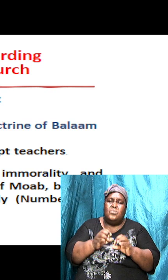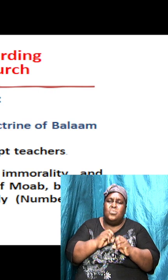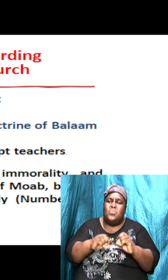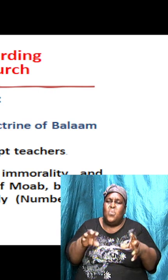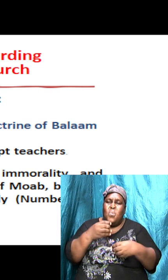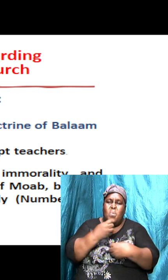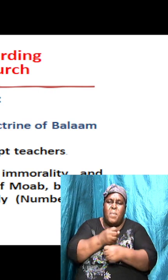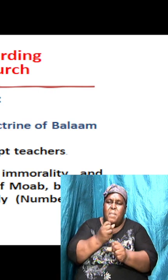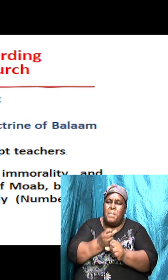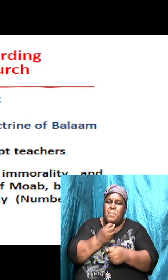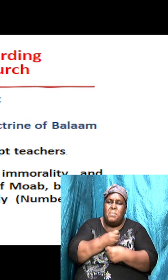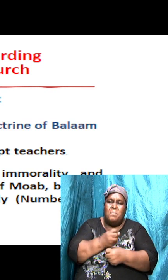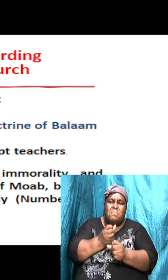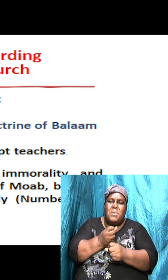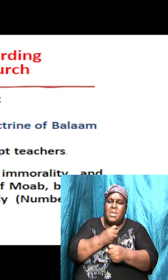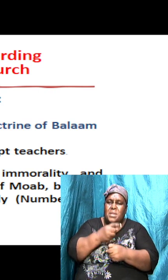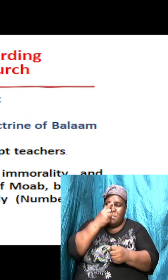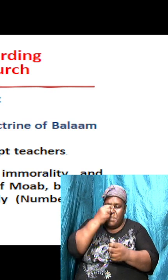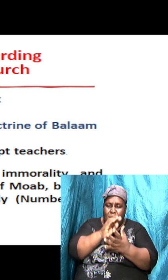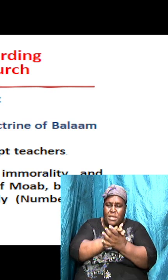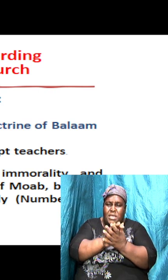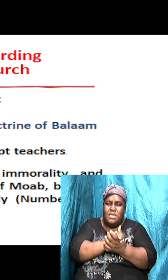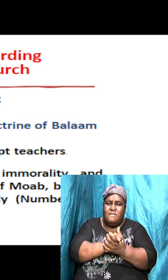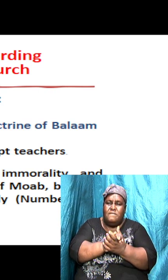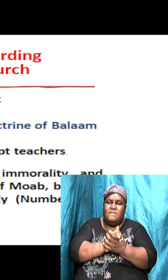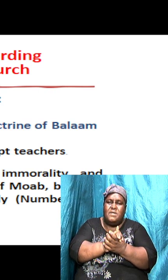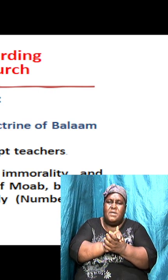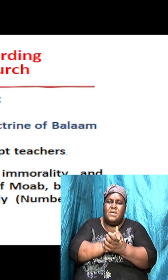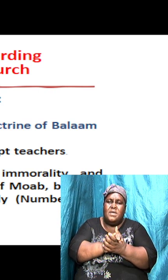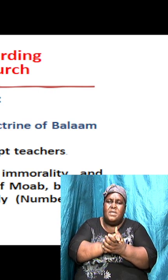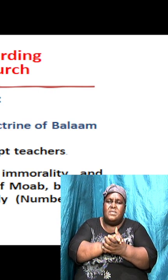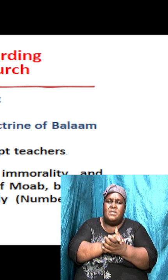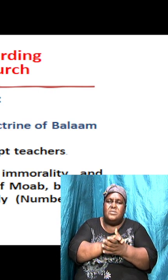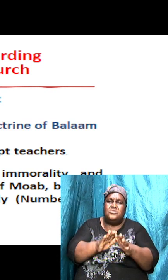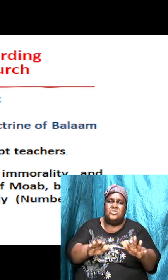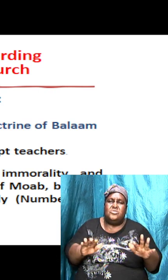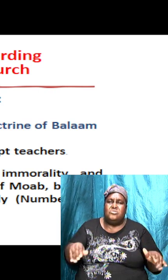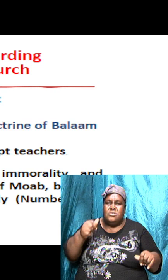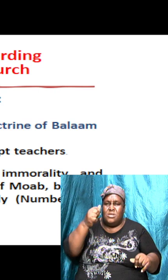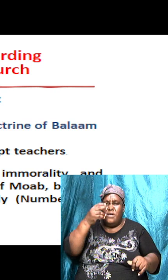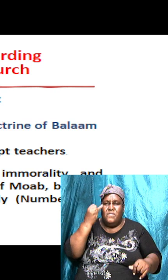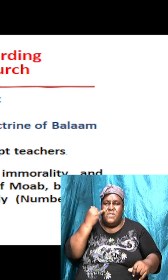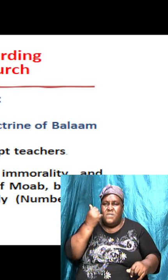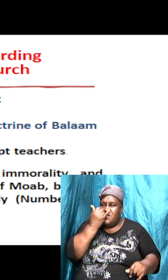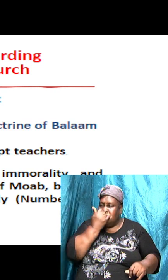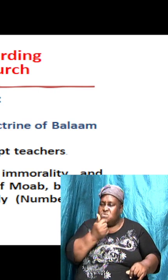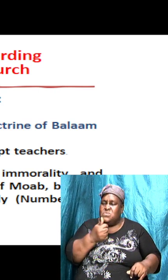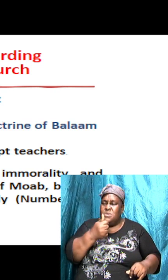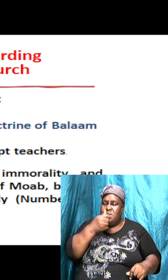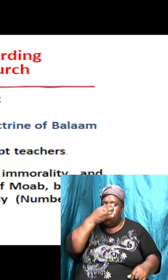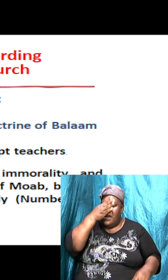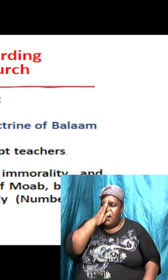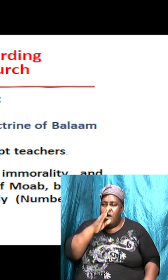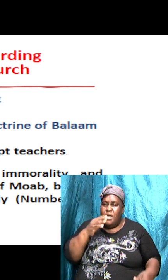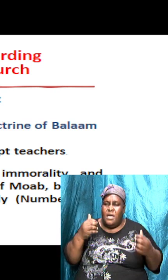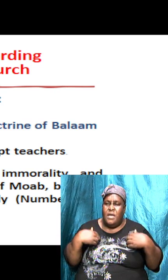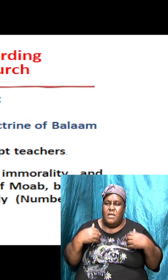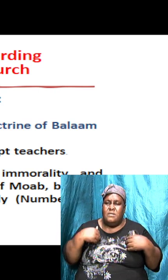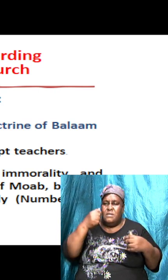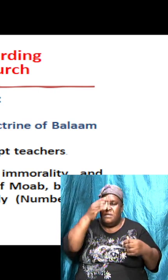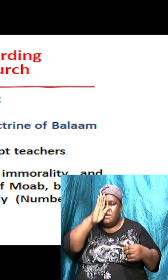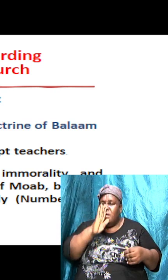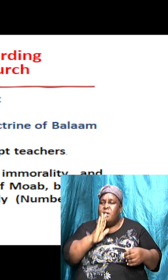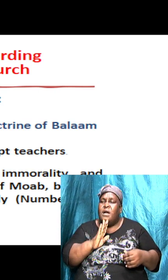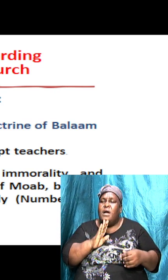position that the children of Israel had in relation to certain things. God told the children of Israel not